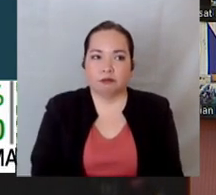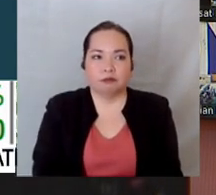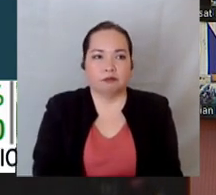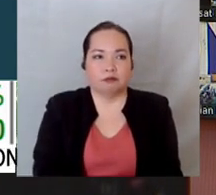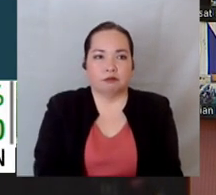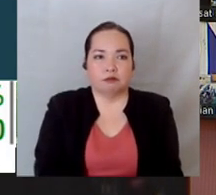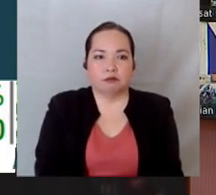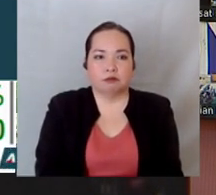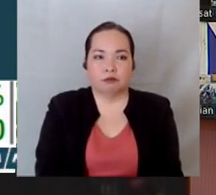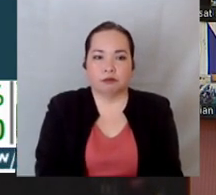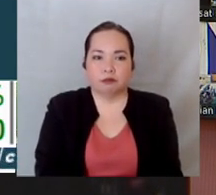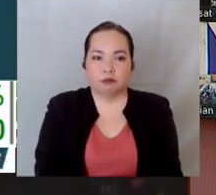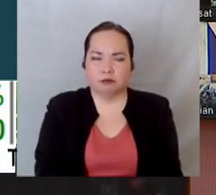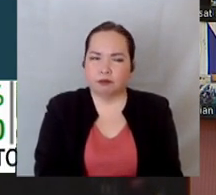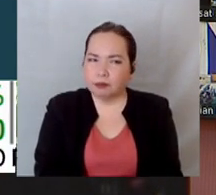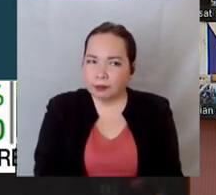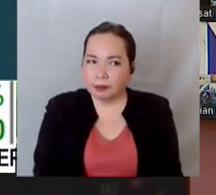a